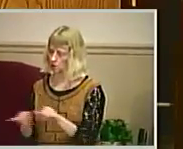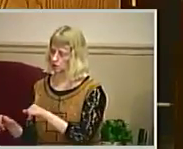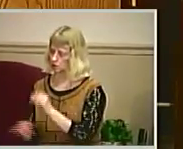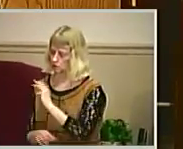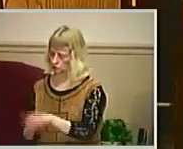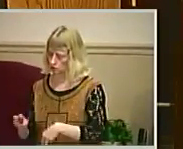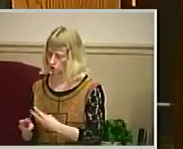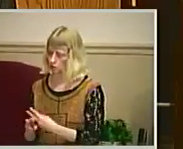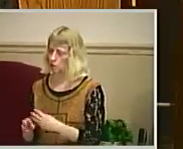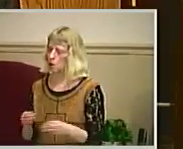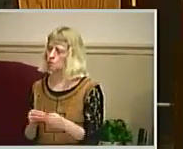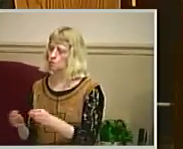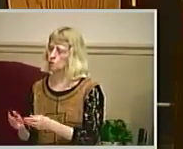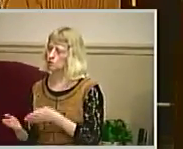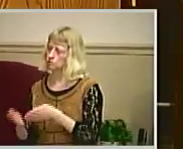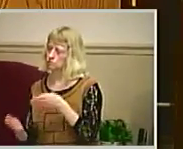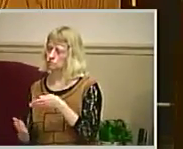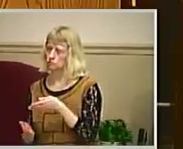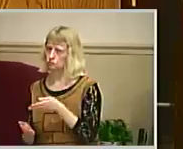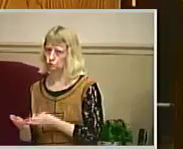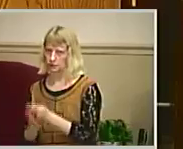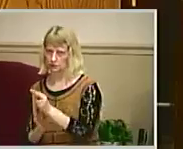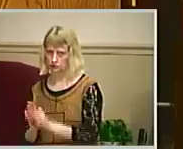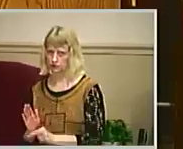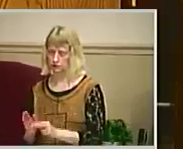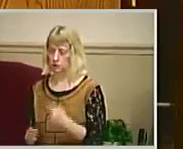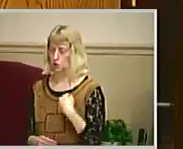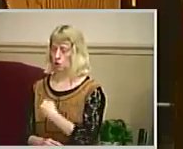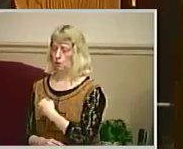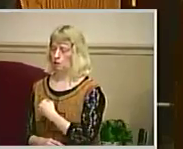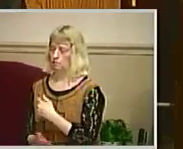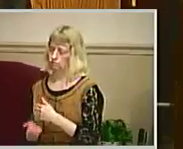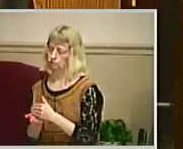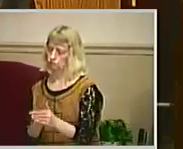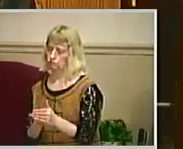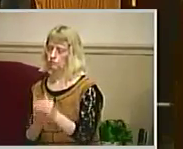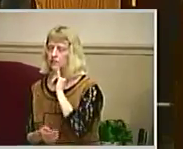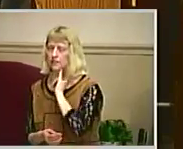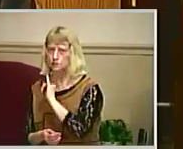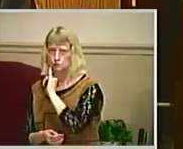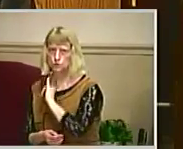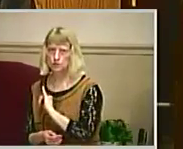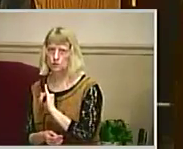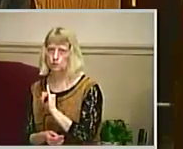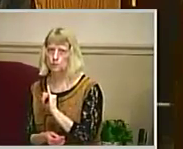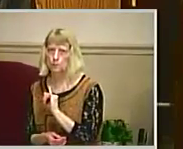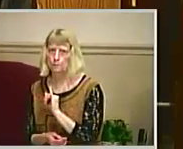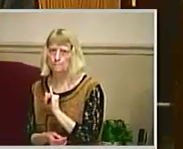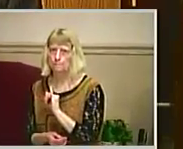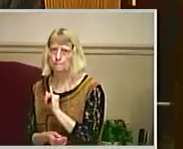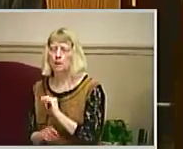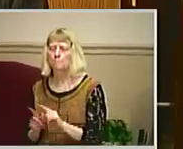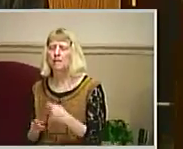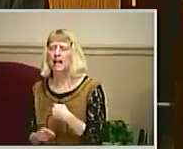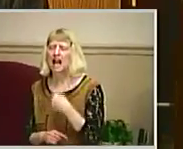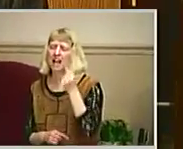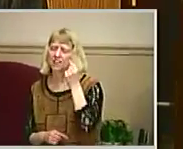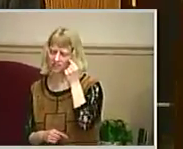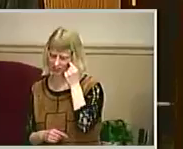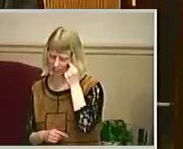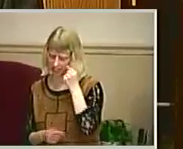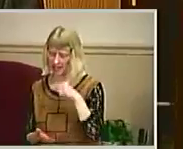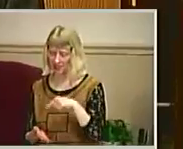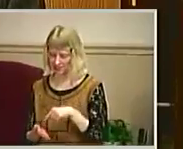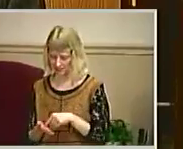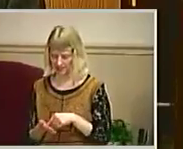down the road of more unrighteousness. We were going down the road of rejecting Israel. But I think that in this